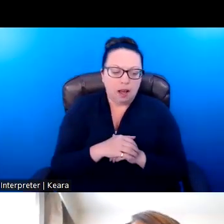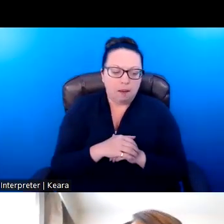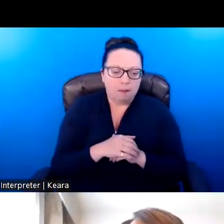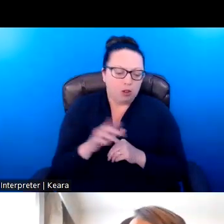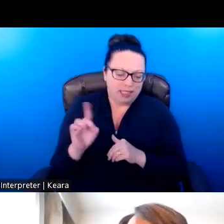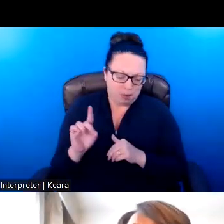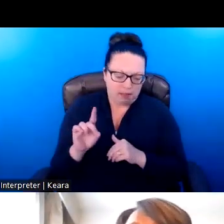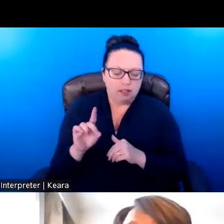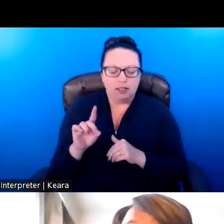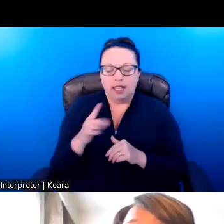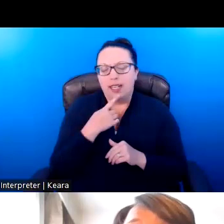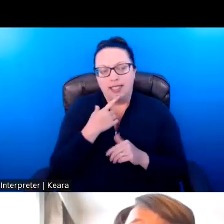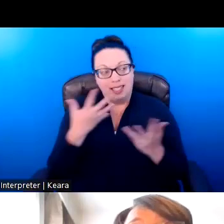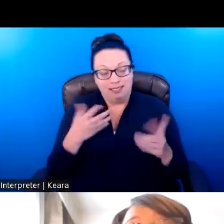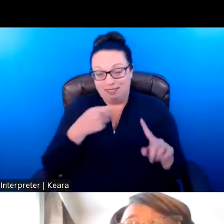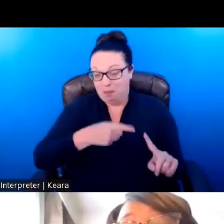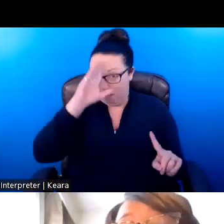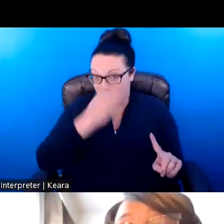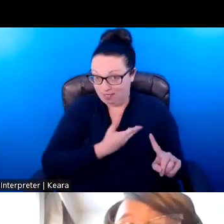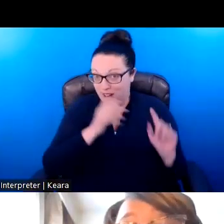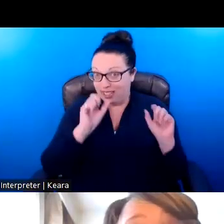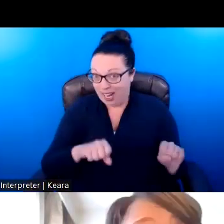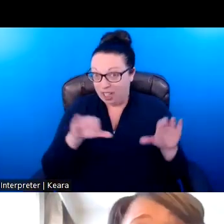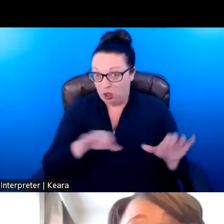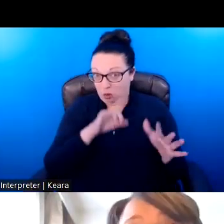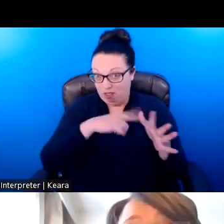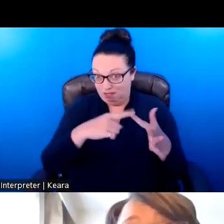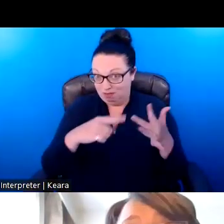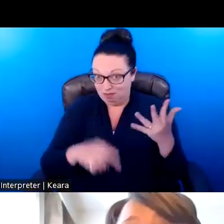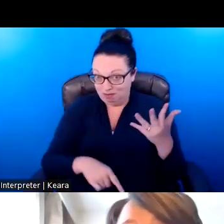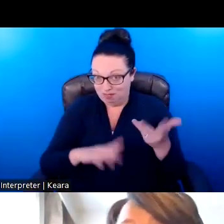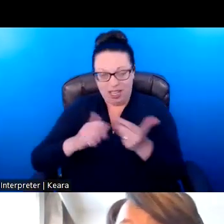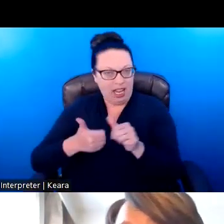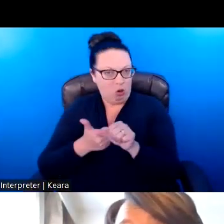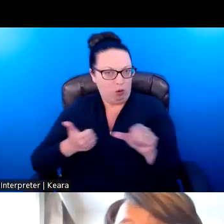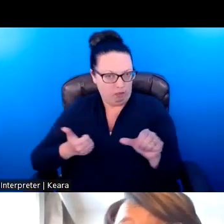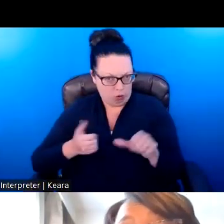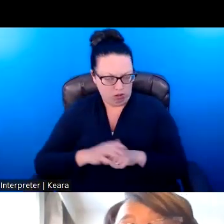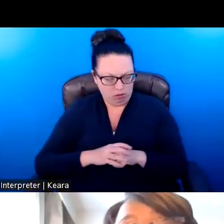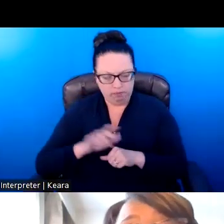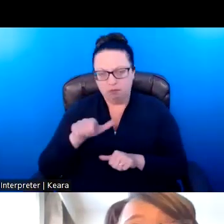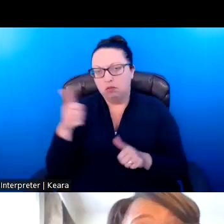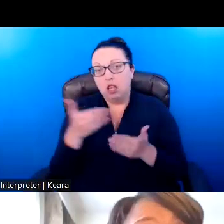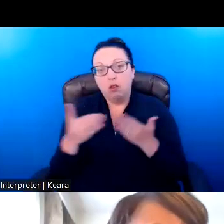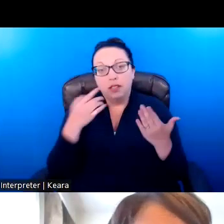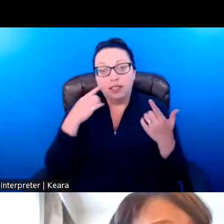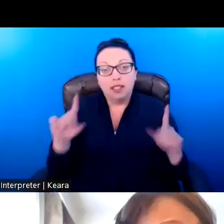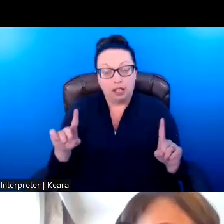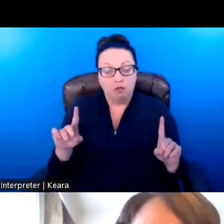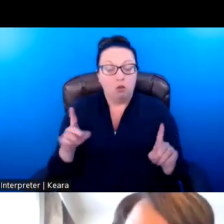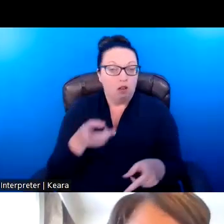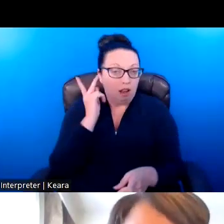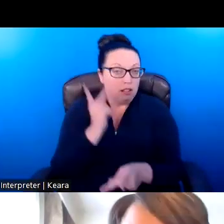and how this could be avoided. The other thing that I would say that has been successful is I maintain